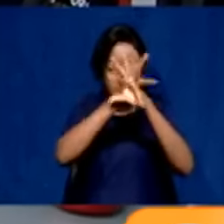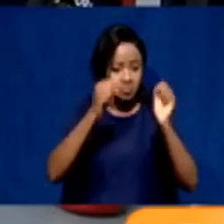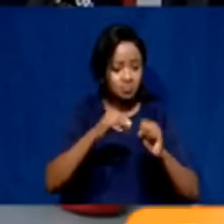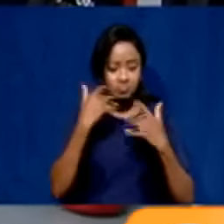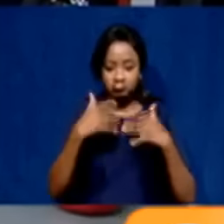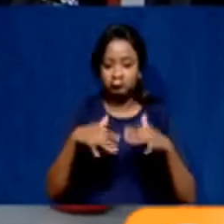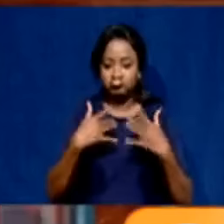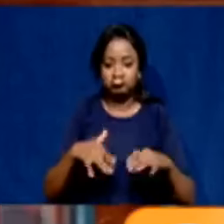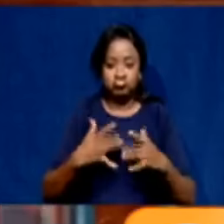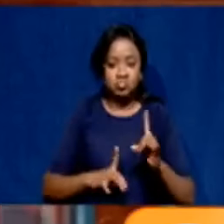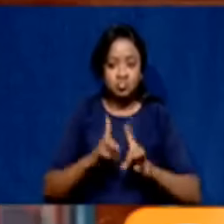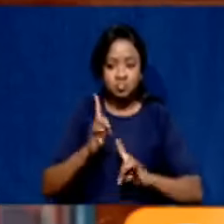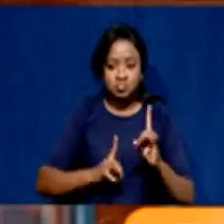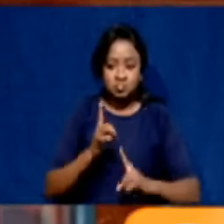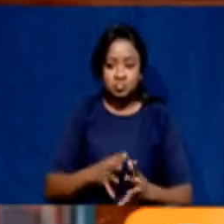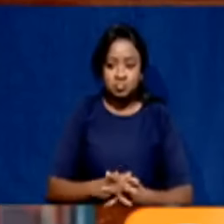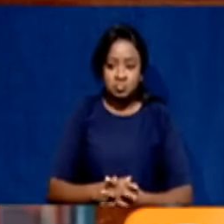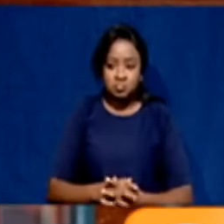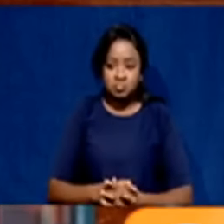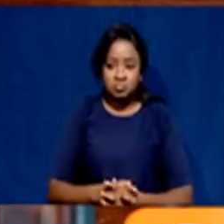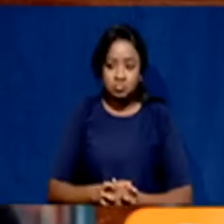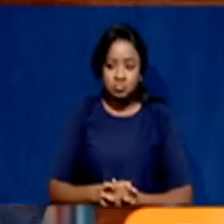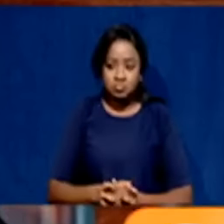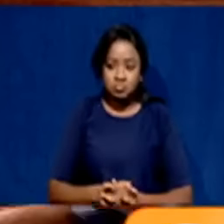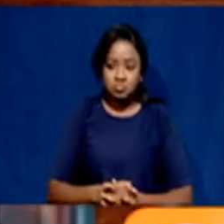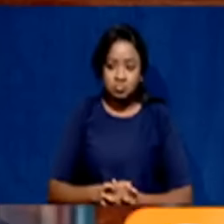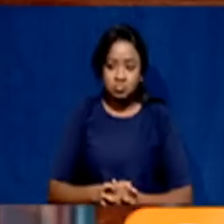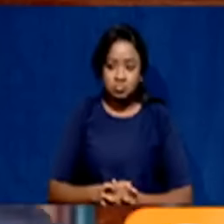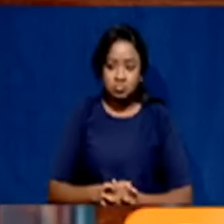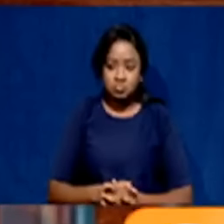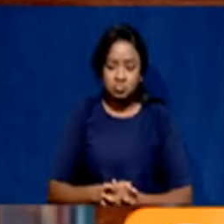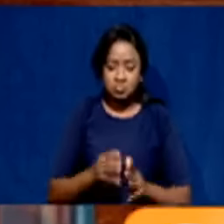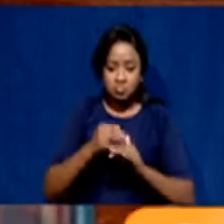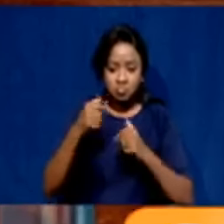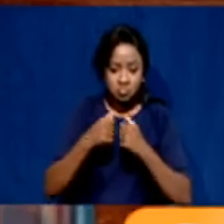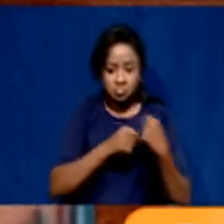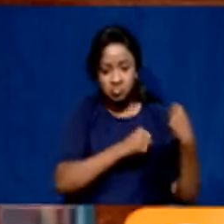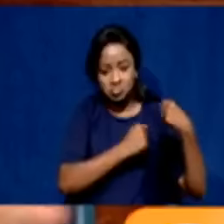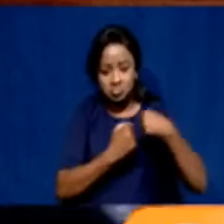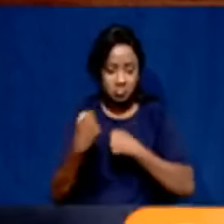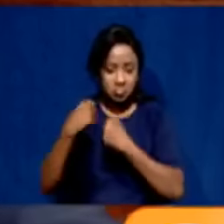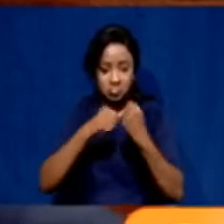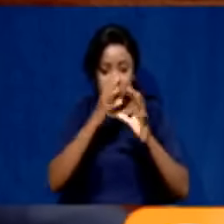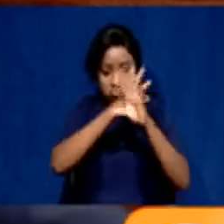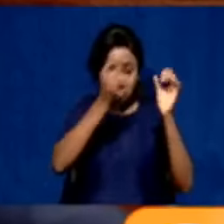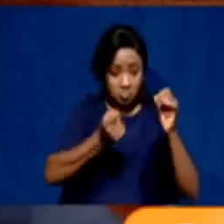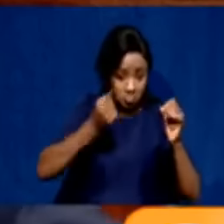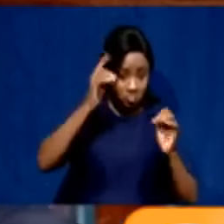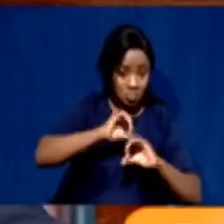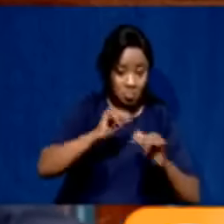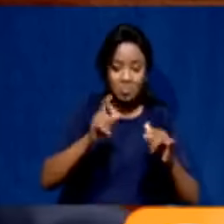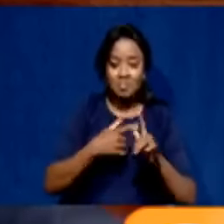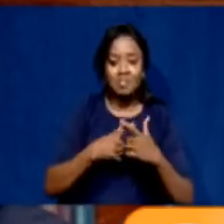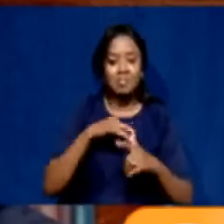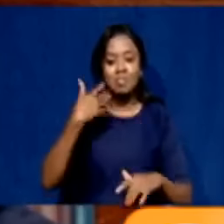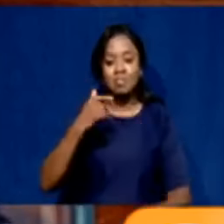know. Once the president now gets it after all this tag and all that, he's a guy, at the end of the day, he's a